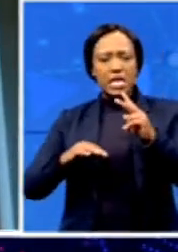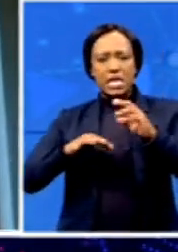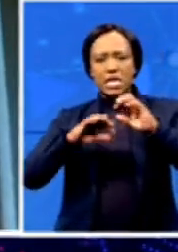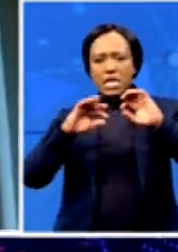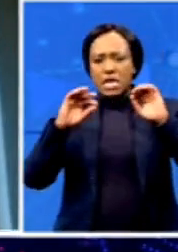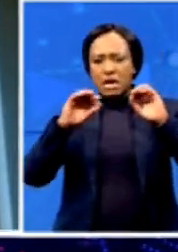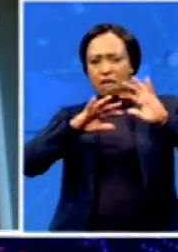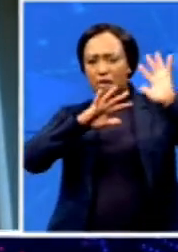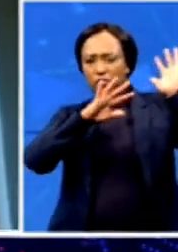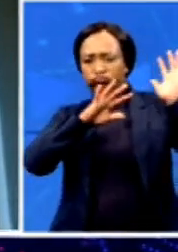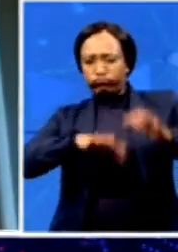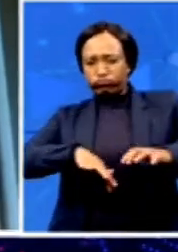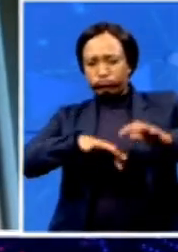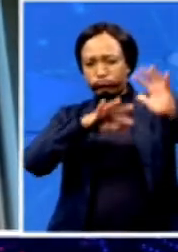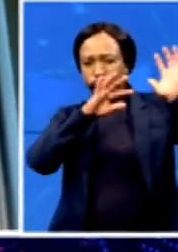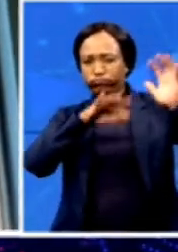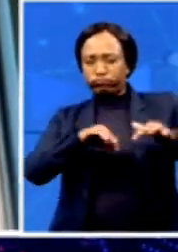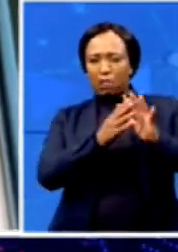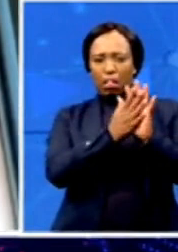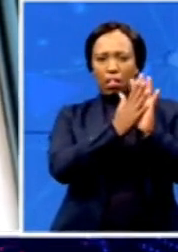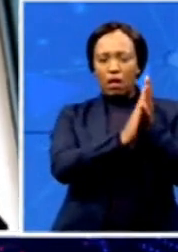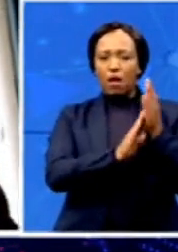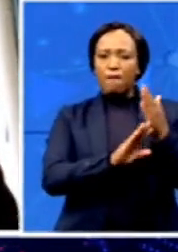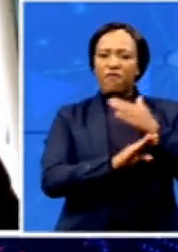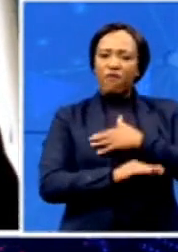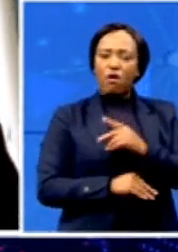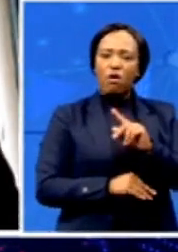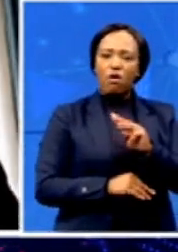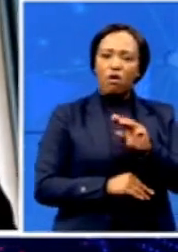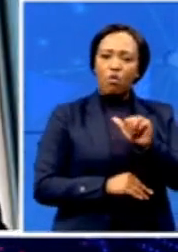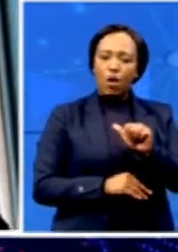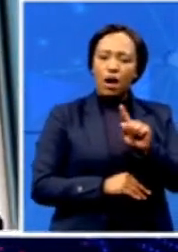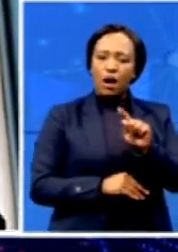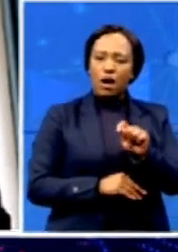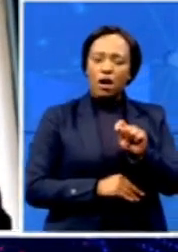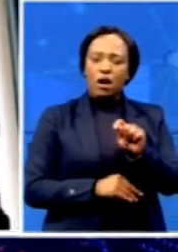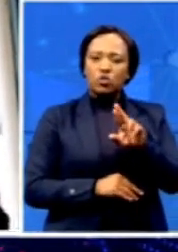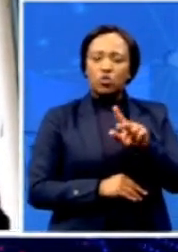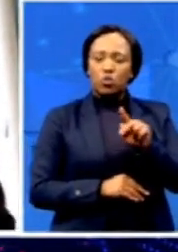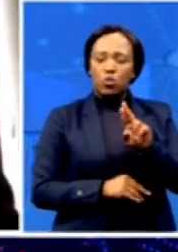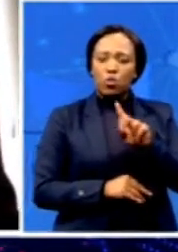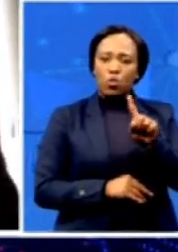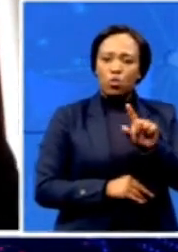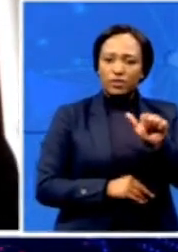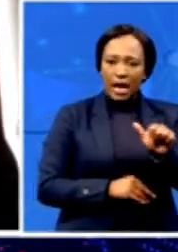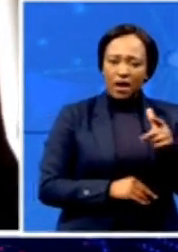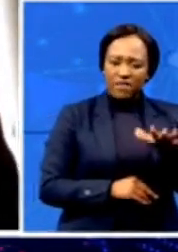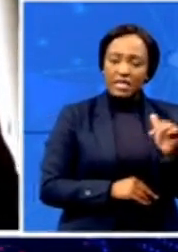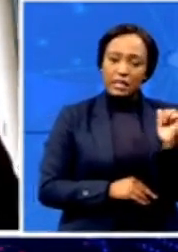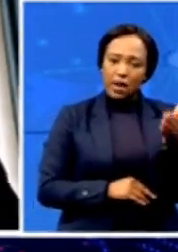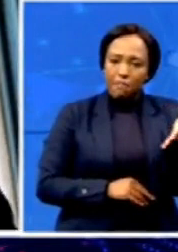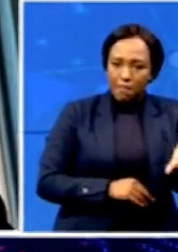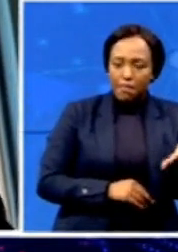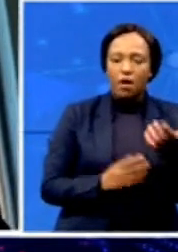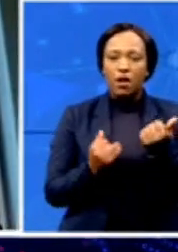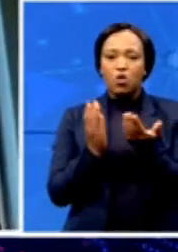about KwaDukuza and you were there yesterday. Now making a roundup of the schools, just what sense do